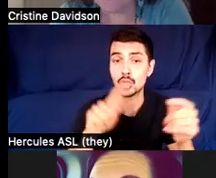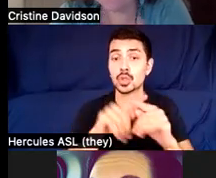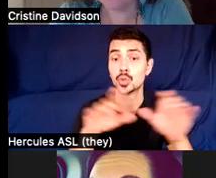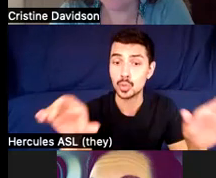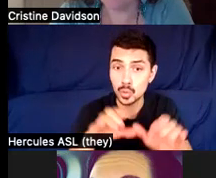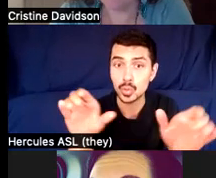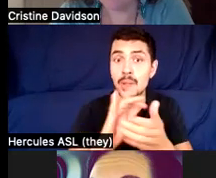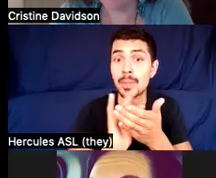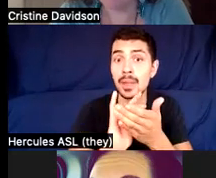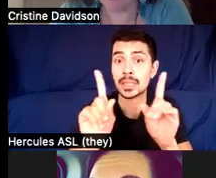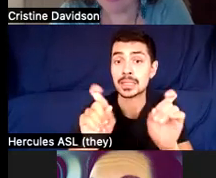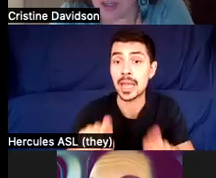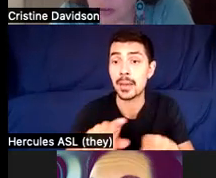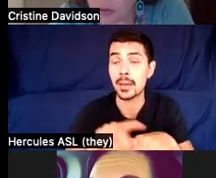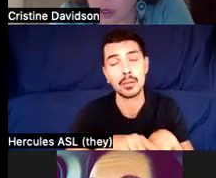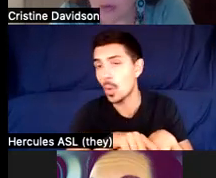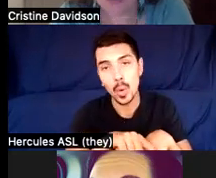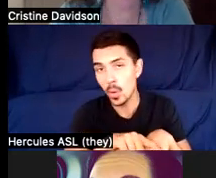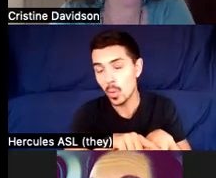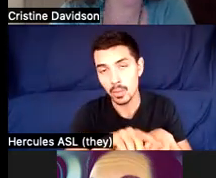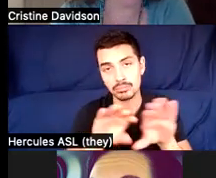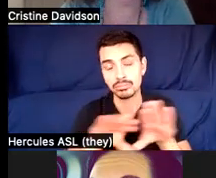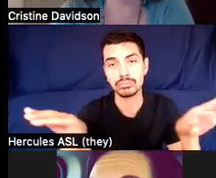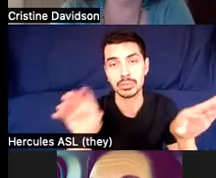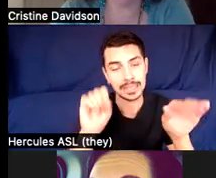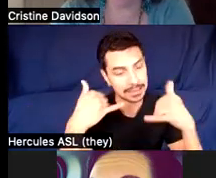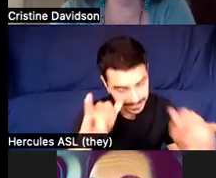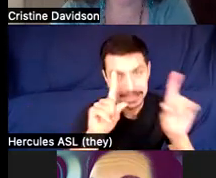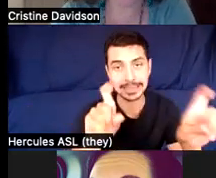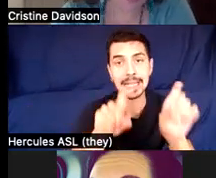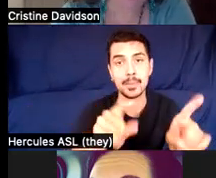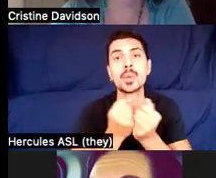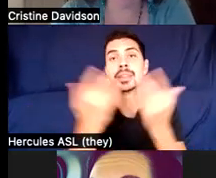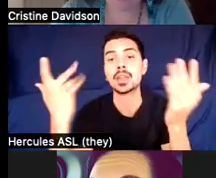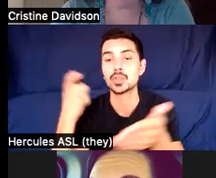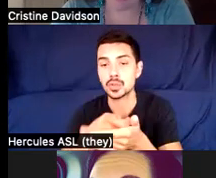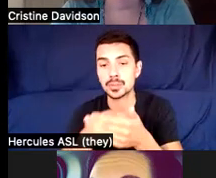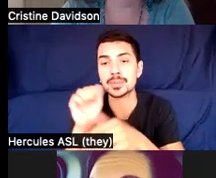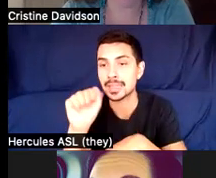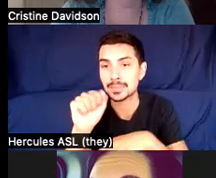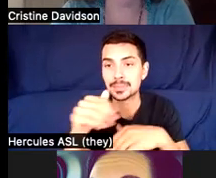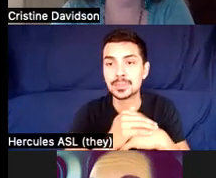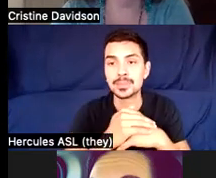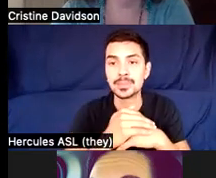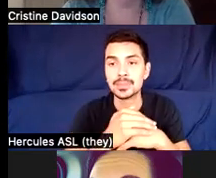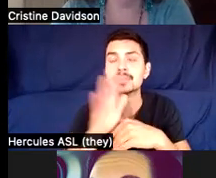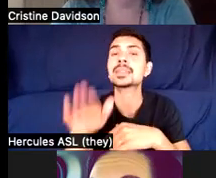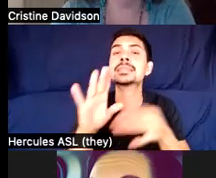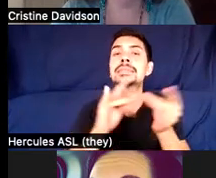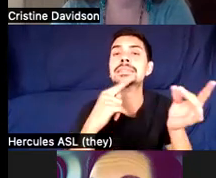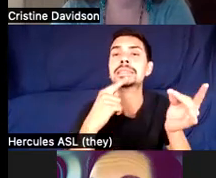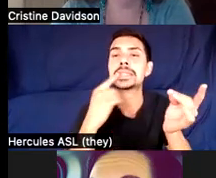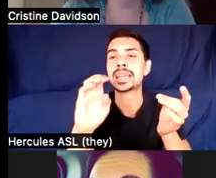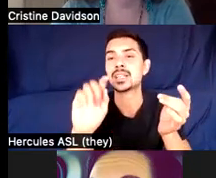we look into this together and find out what it will take to press the charges now? Yeah. Yeah.